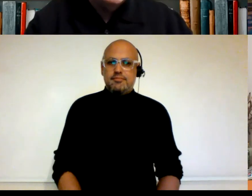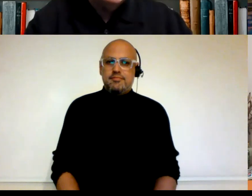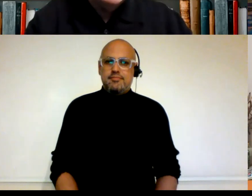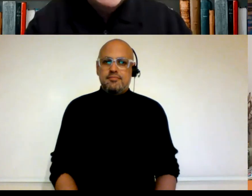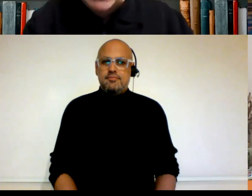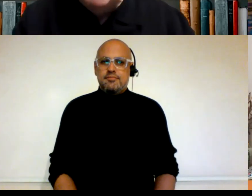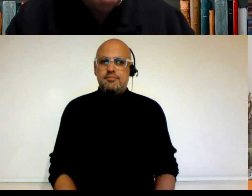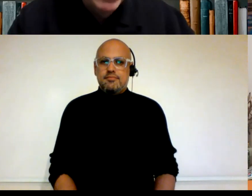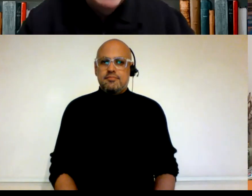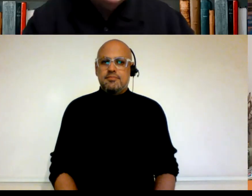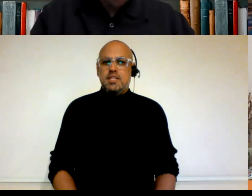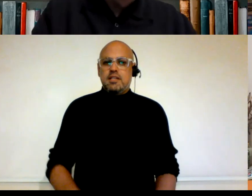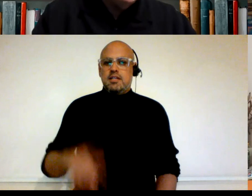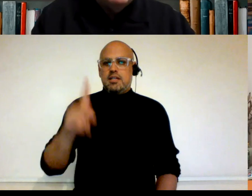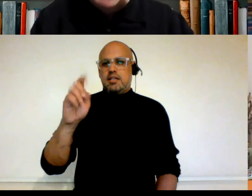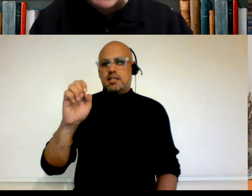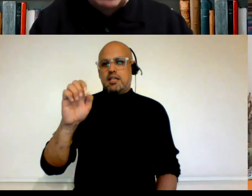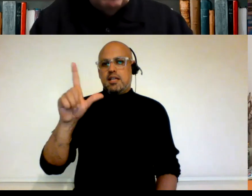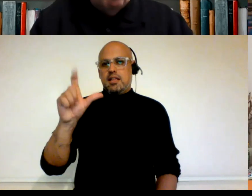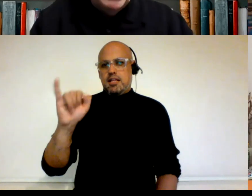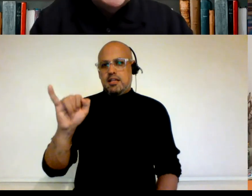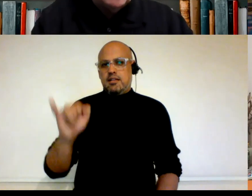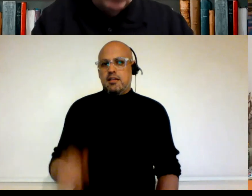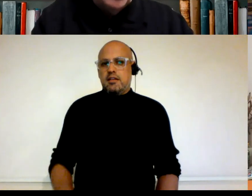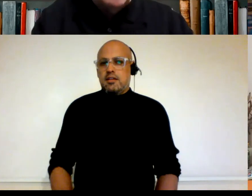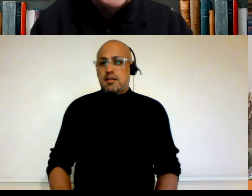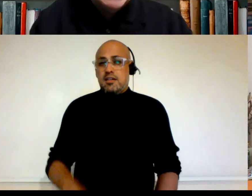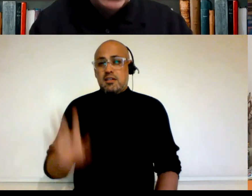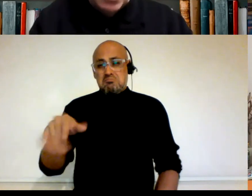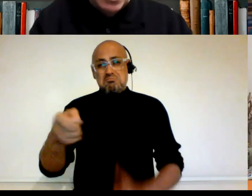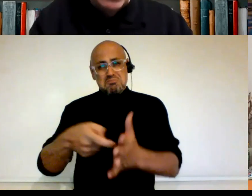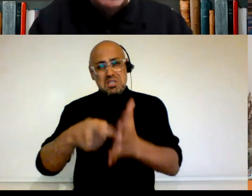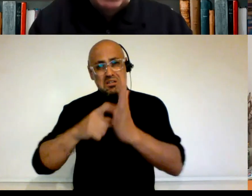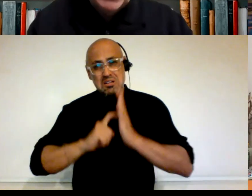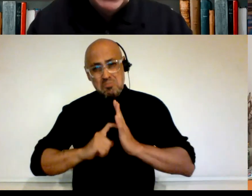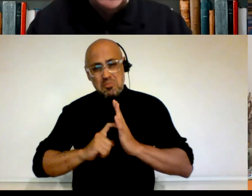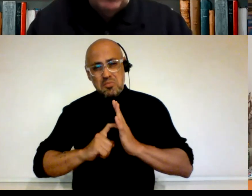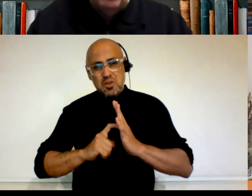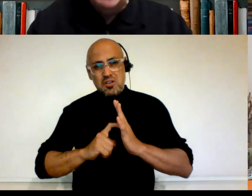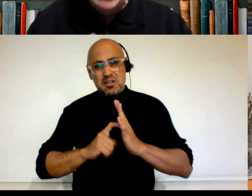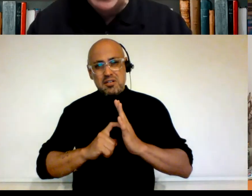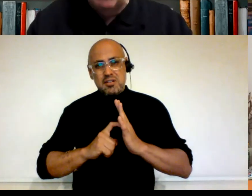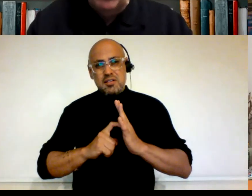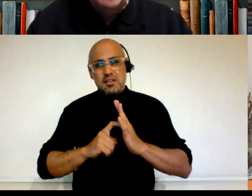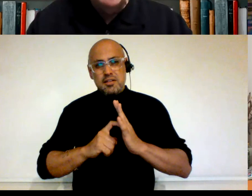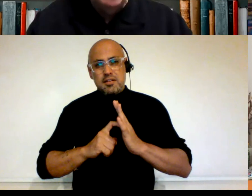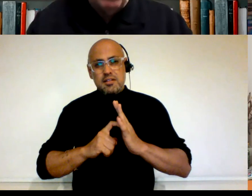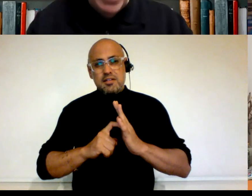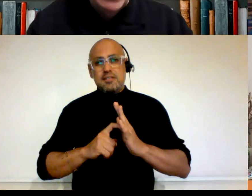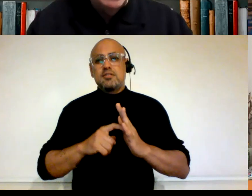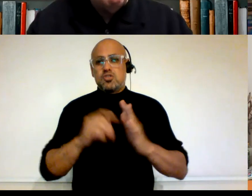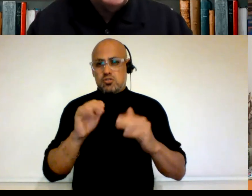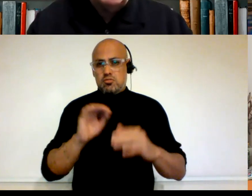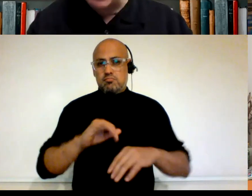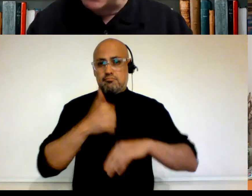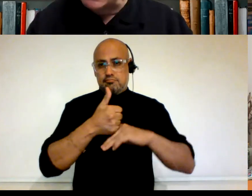pregunta viene de... Next question from Kili. Kili says, will it be required